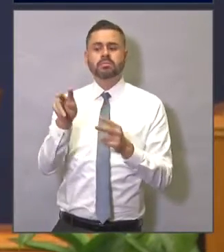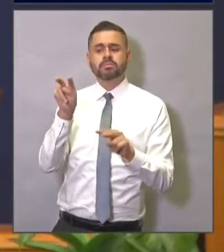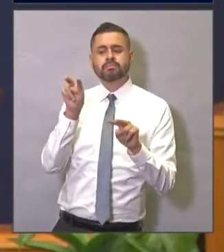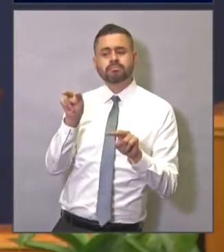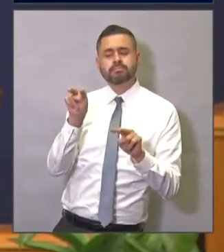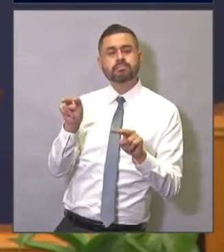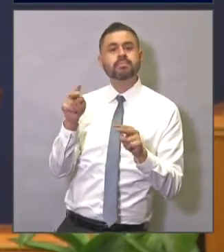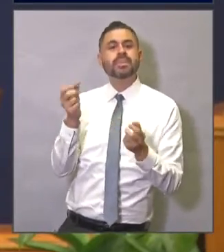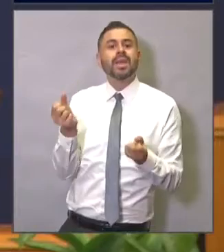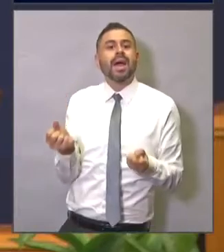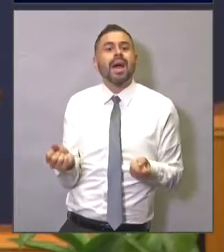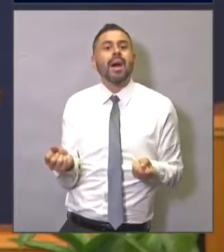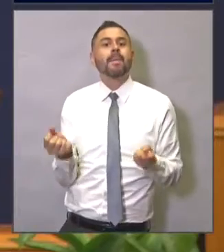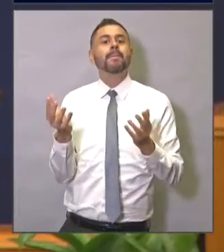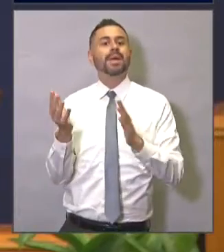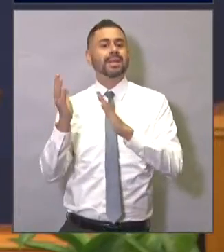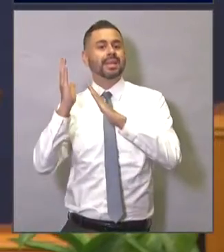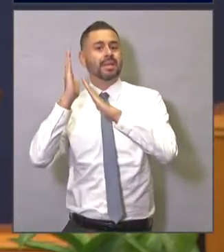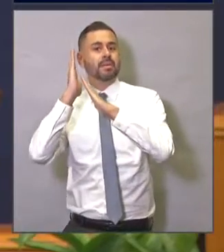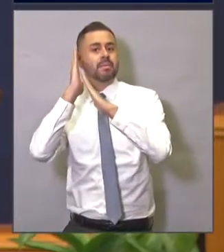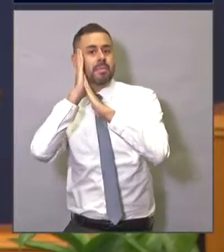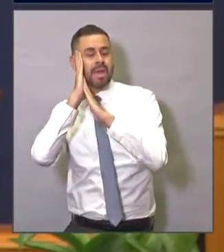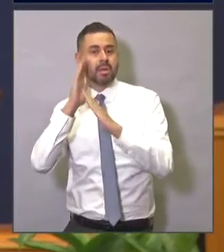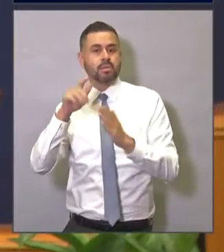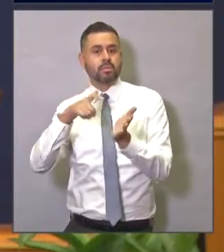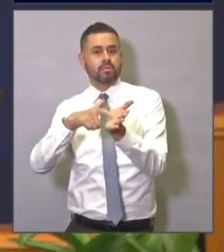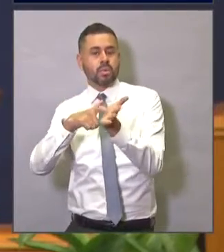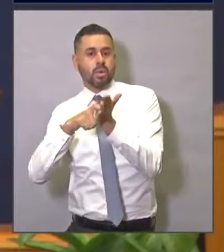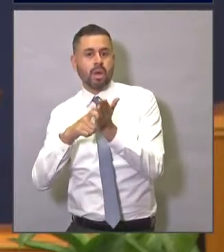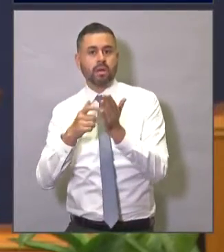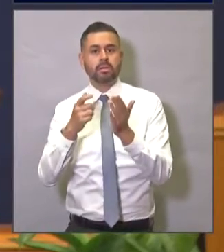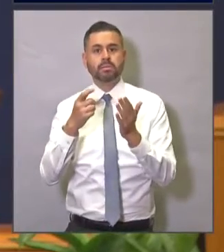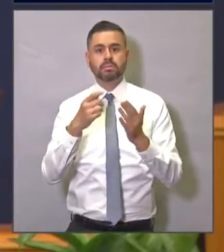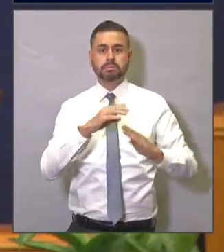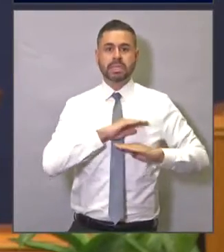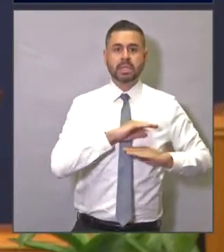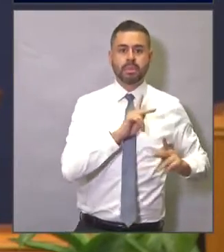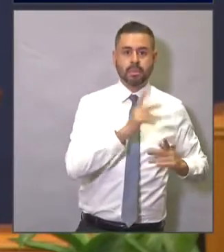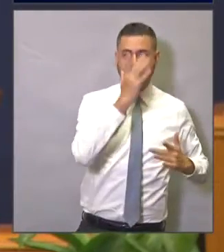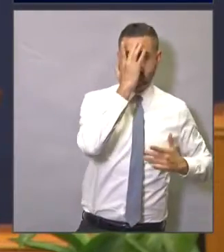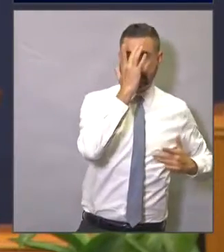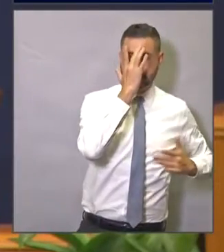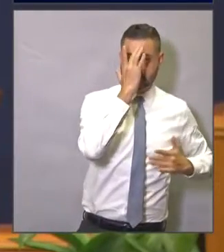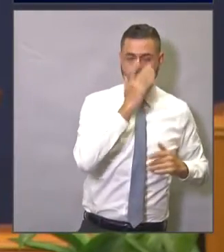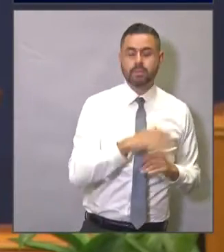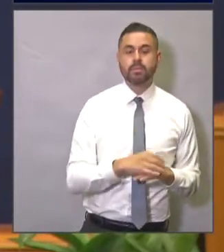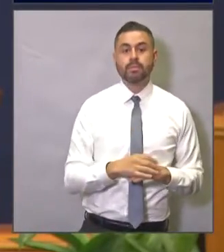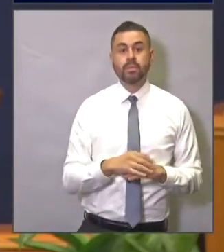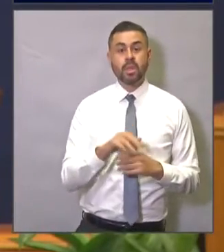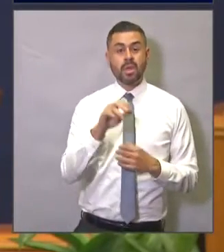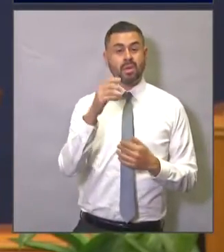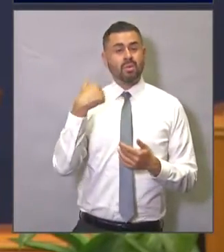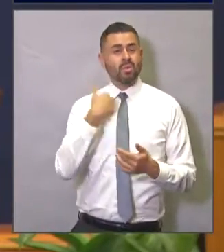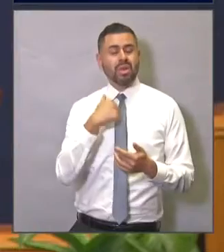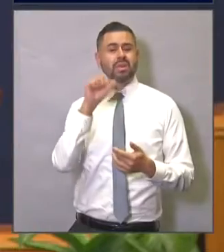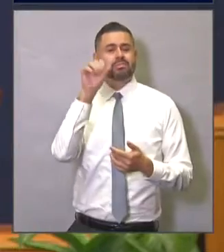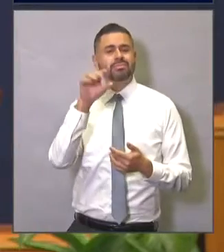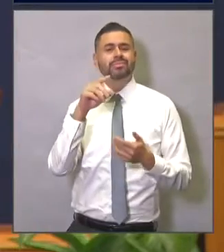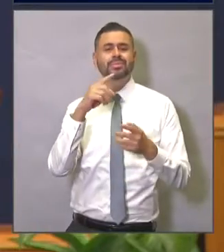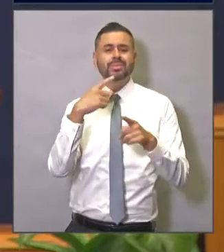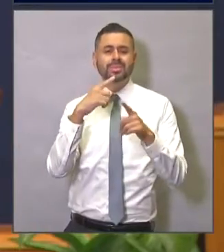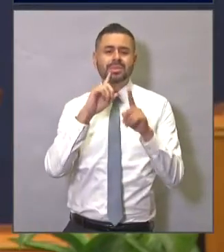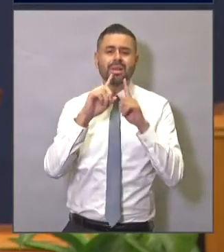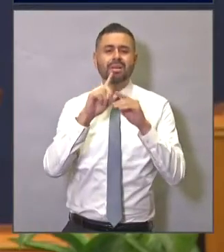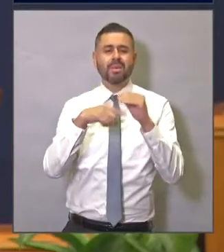we anticipate in terms of how supply and demand is going to be balanced. The transmission rate, or R, that we frequently speak